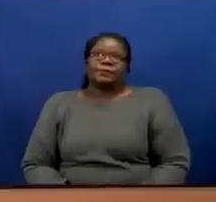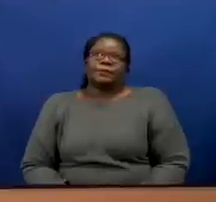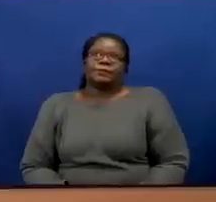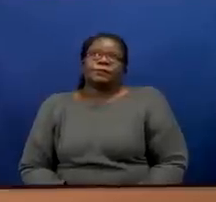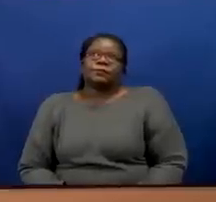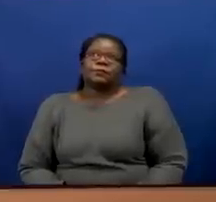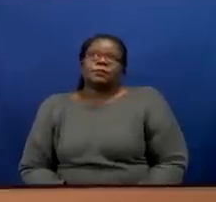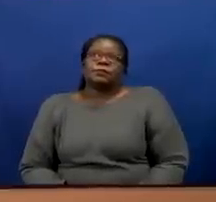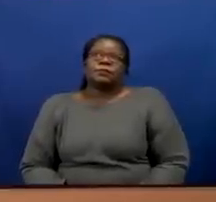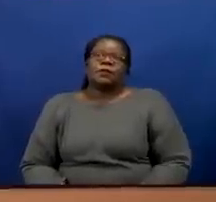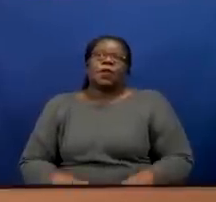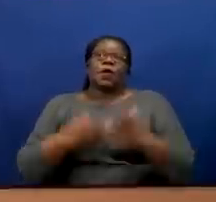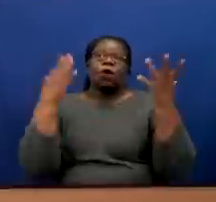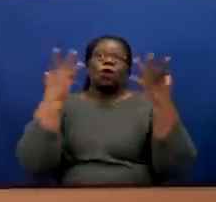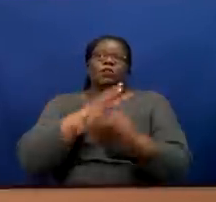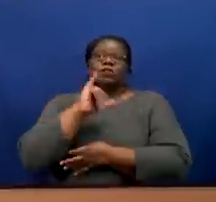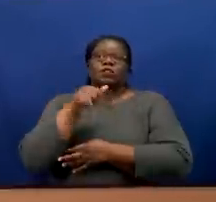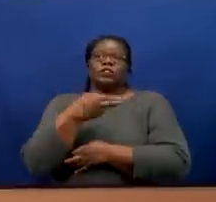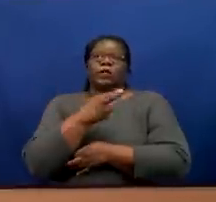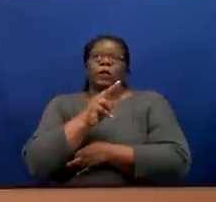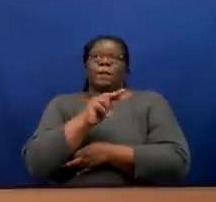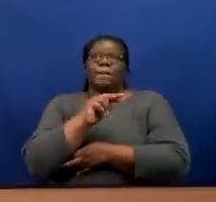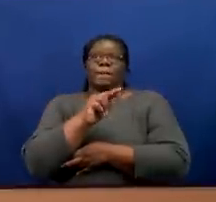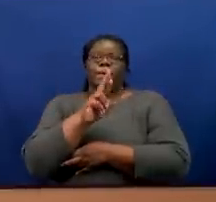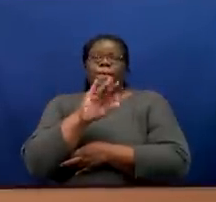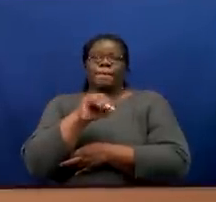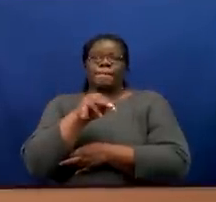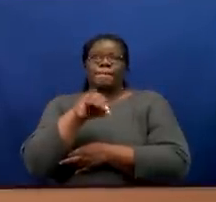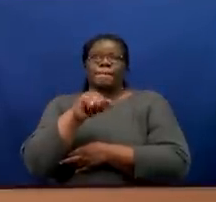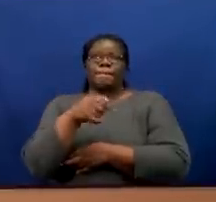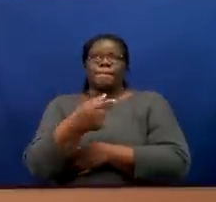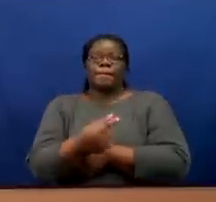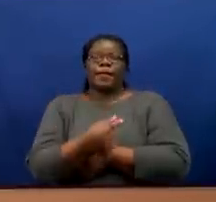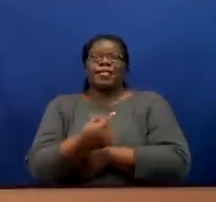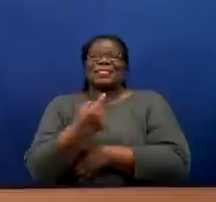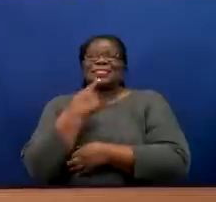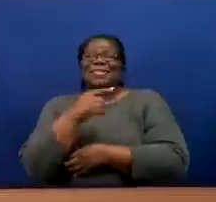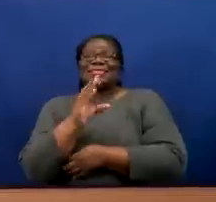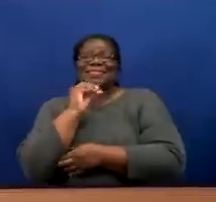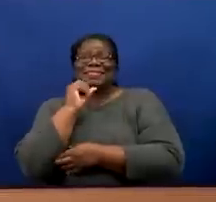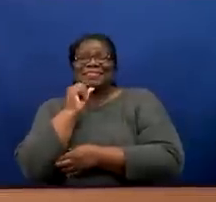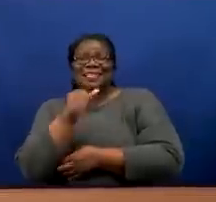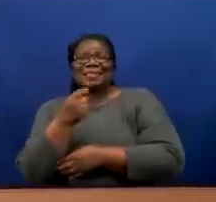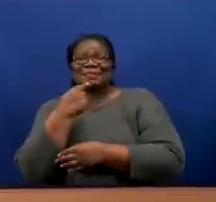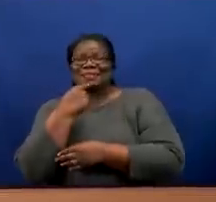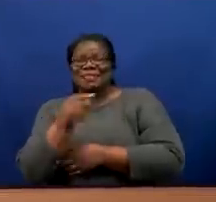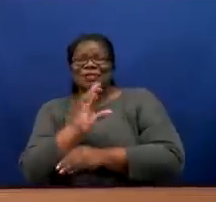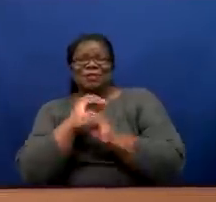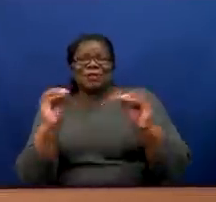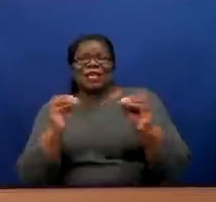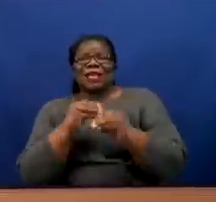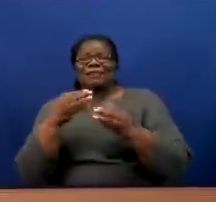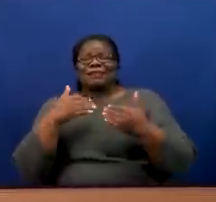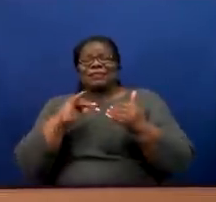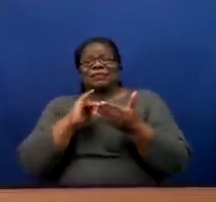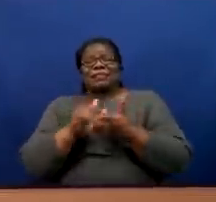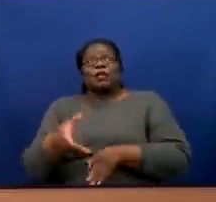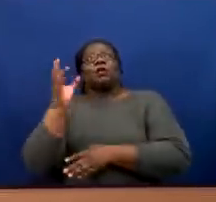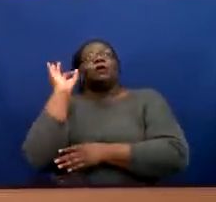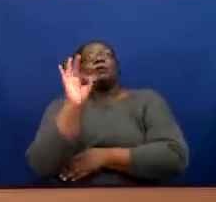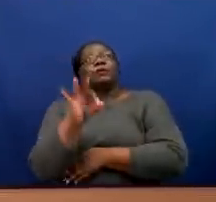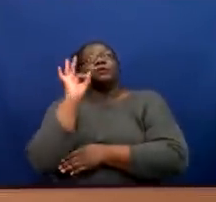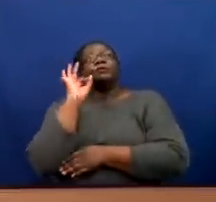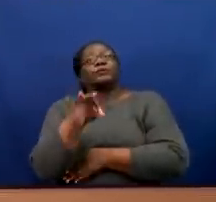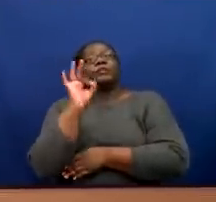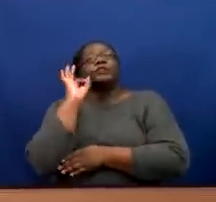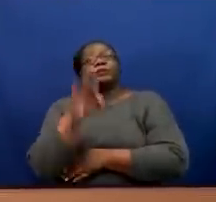For the fire. Jeremiah said, listen here, I said I wasn't going to tell nobody. I got tired of preaching and nobody was listening to me. And just